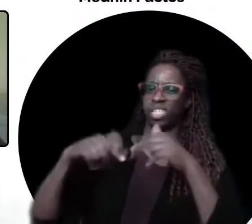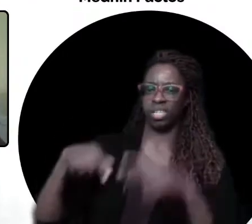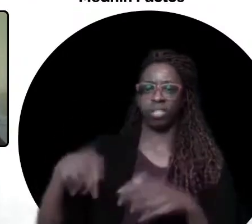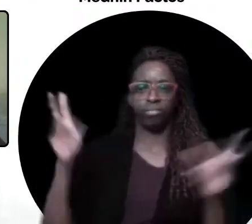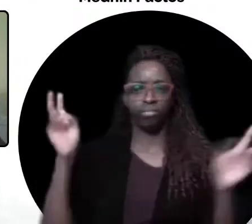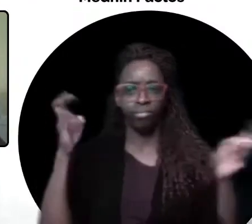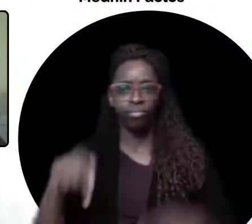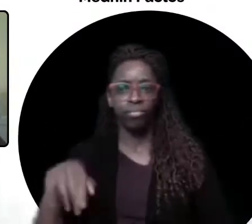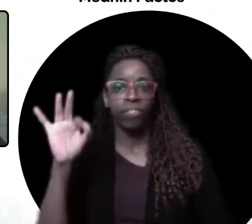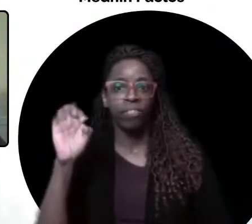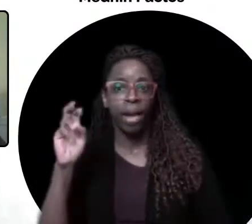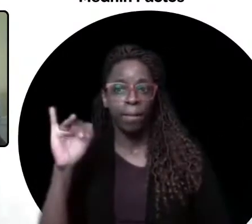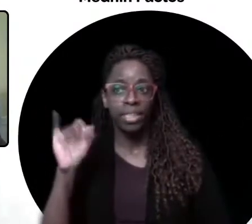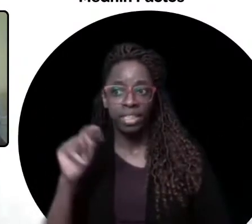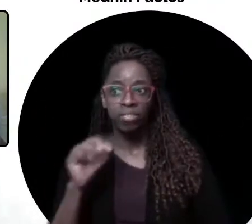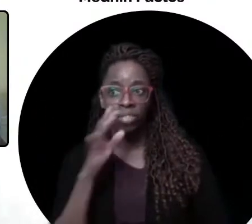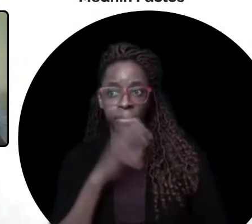transnational,